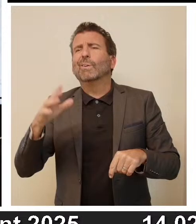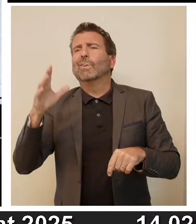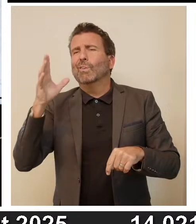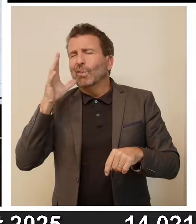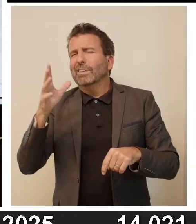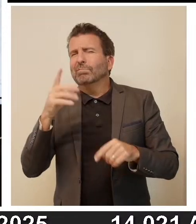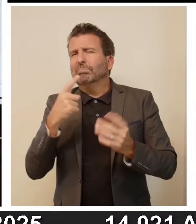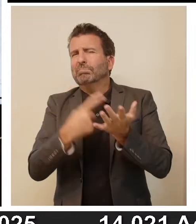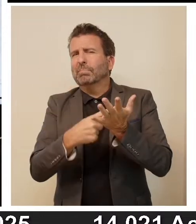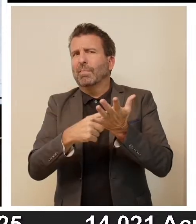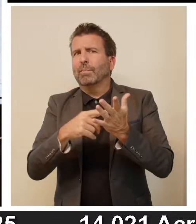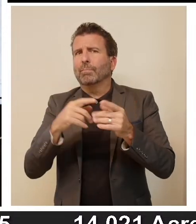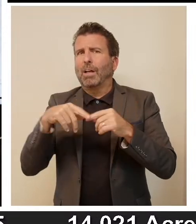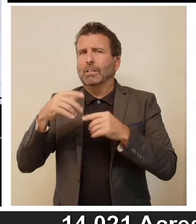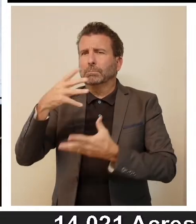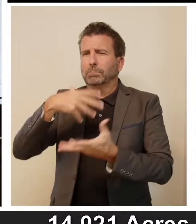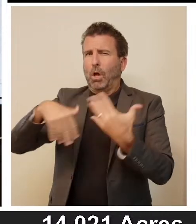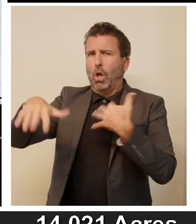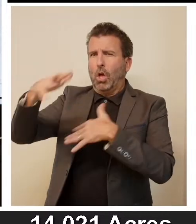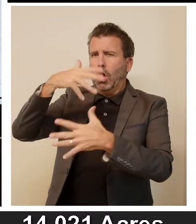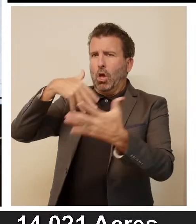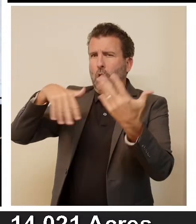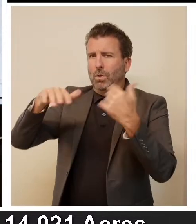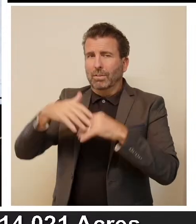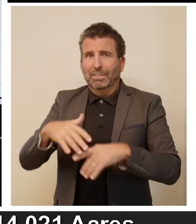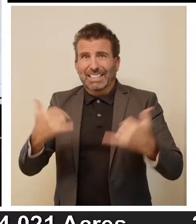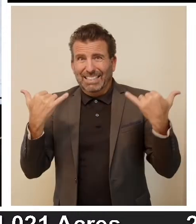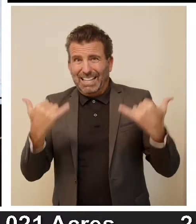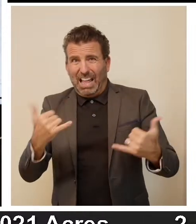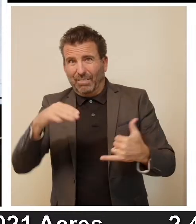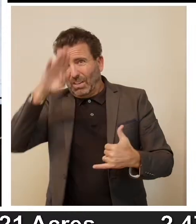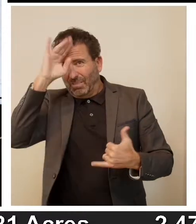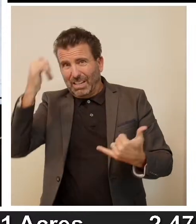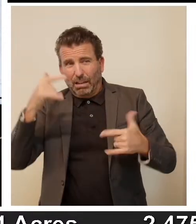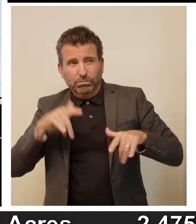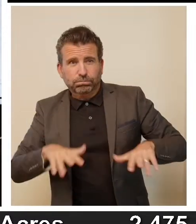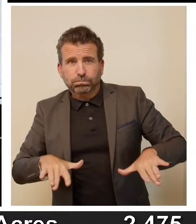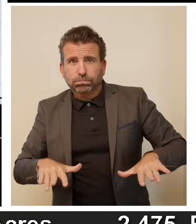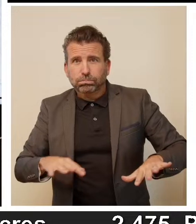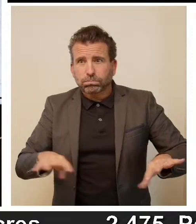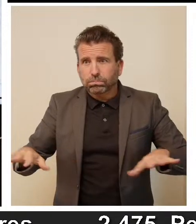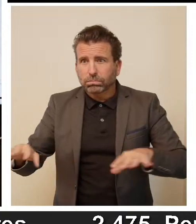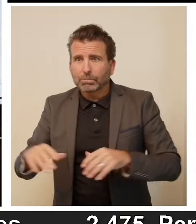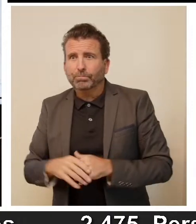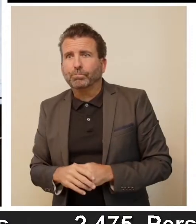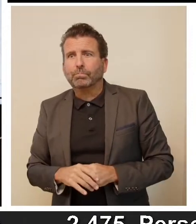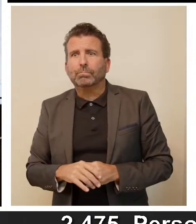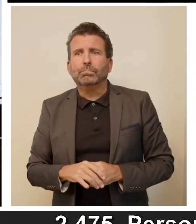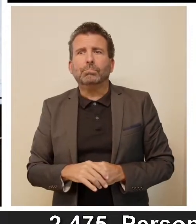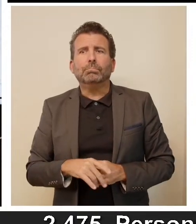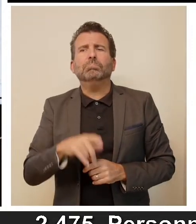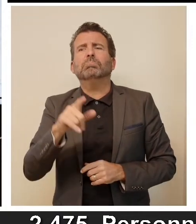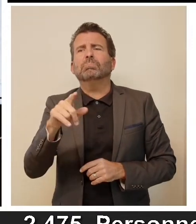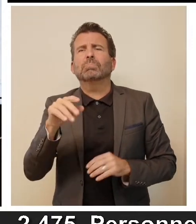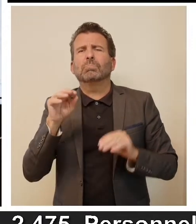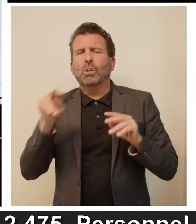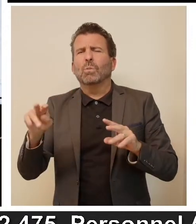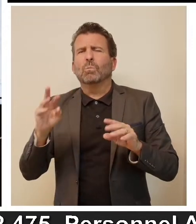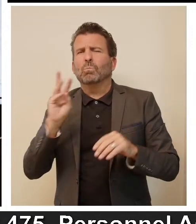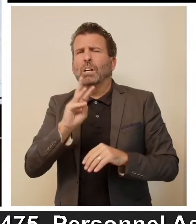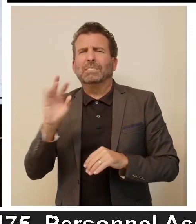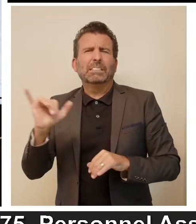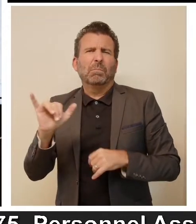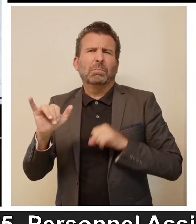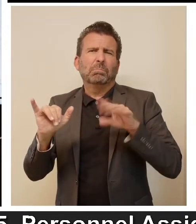team remains on the ground. You can tune in and get those at the same website. Once those blue fire outlook